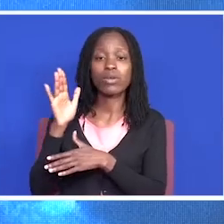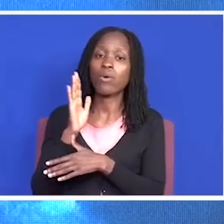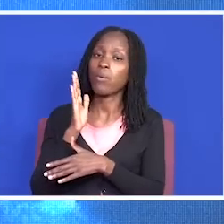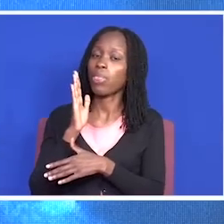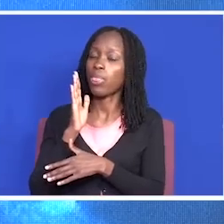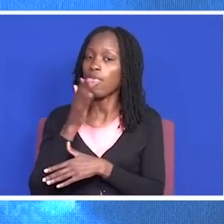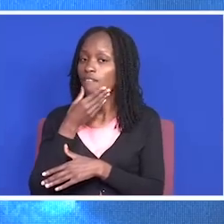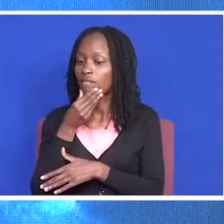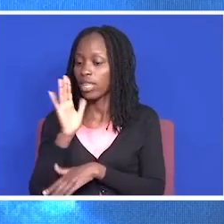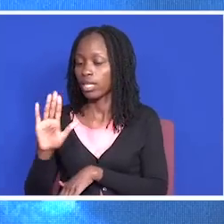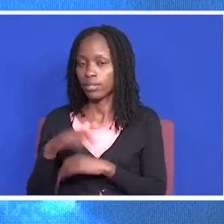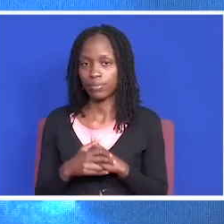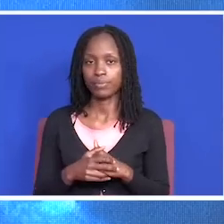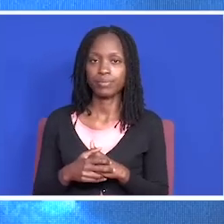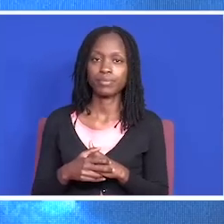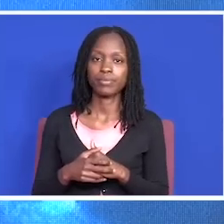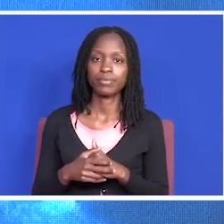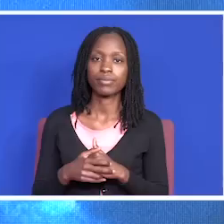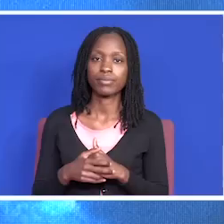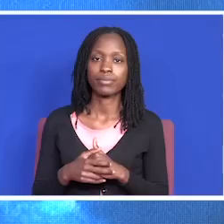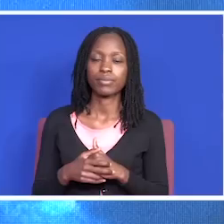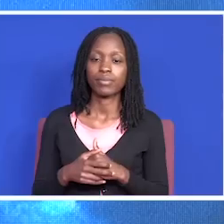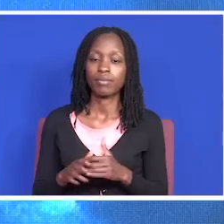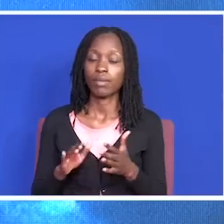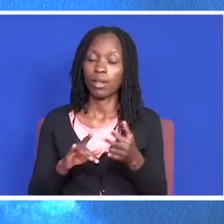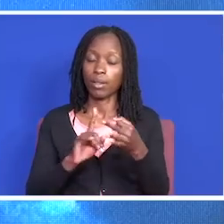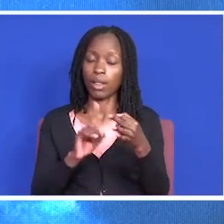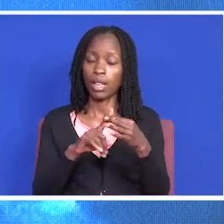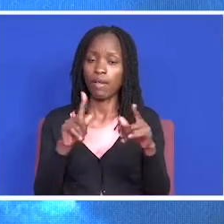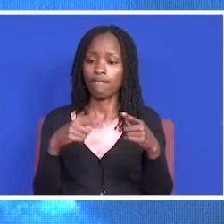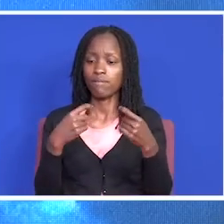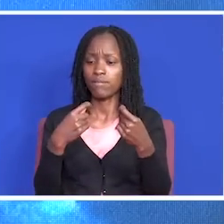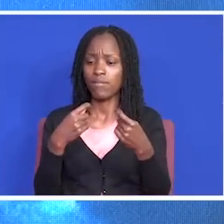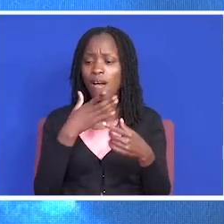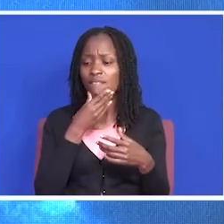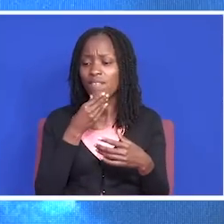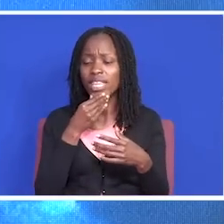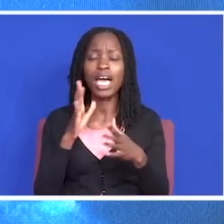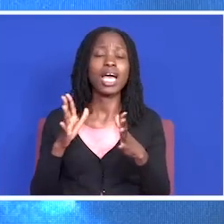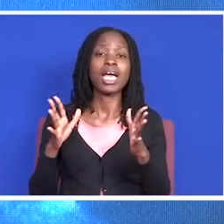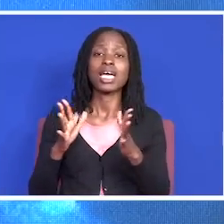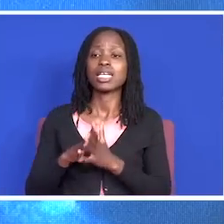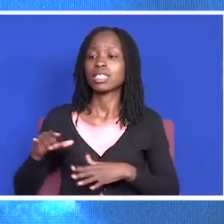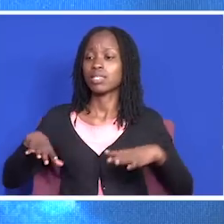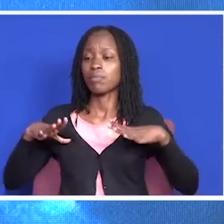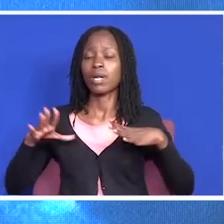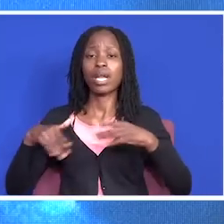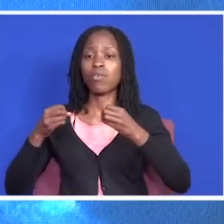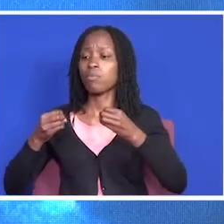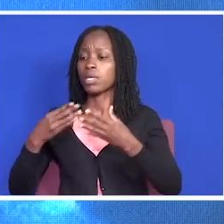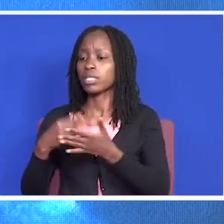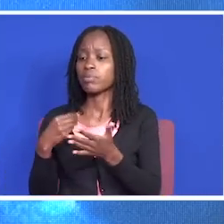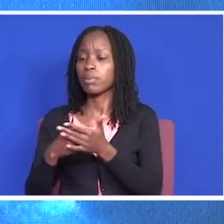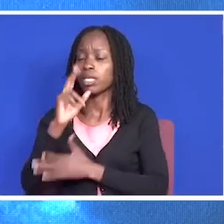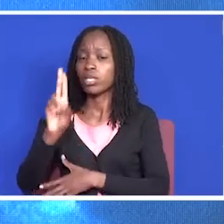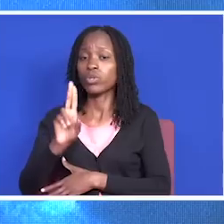by a single mother. That kind of a father may be proud about the amount of money he actually